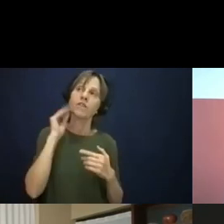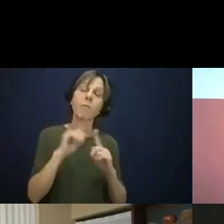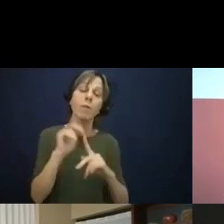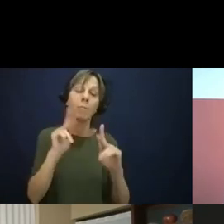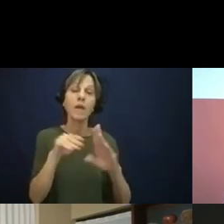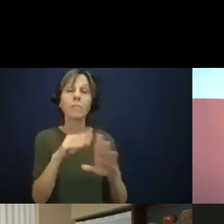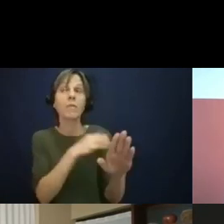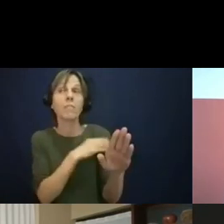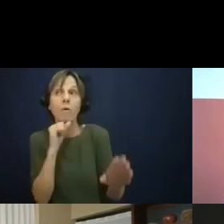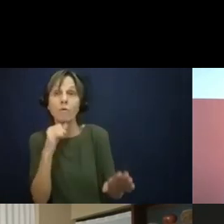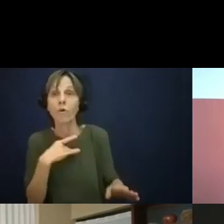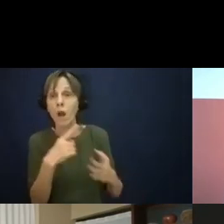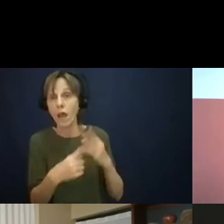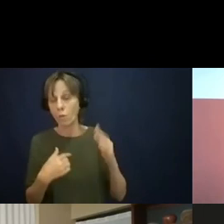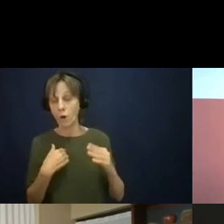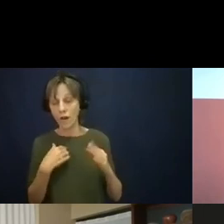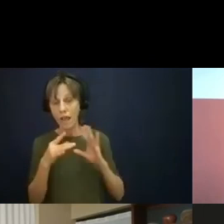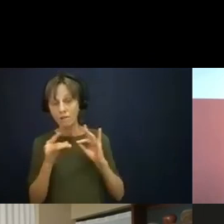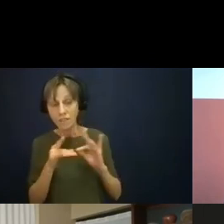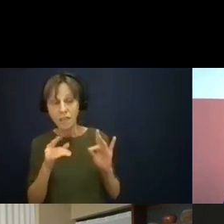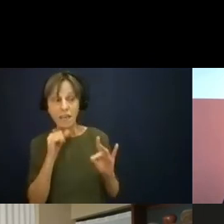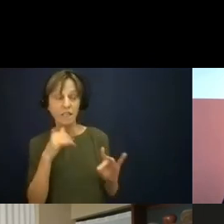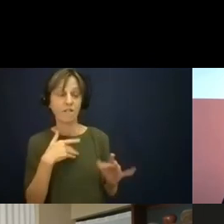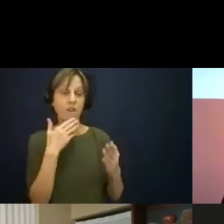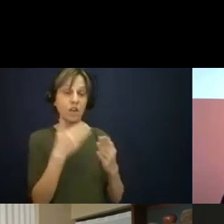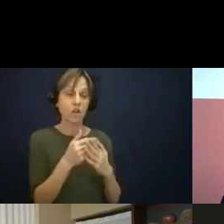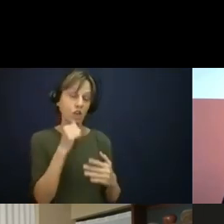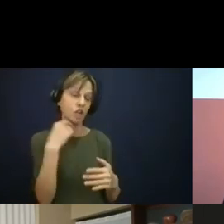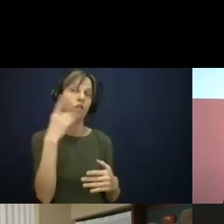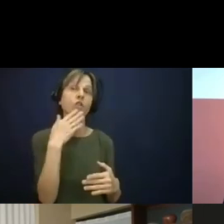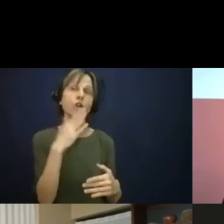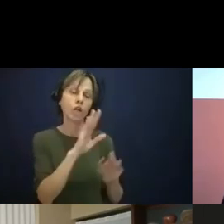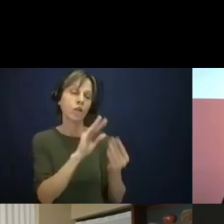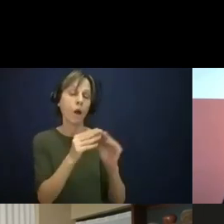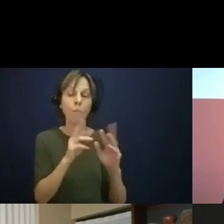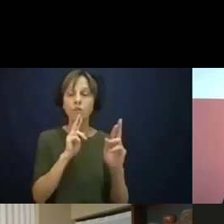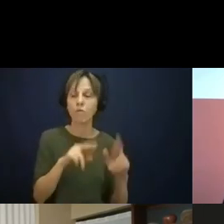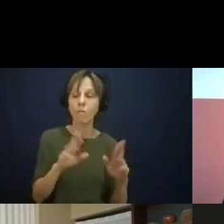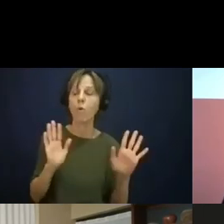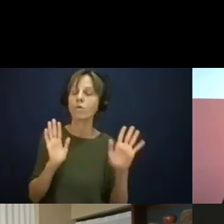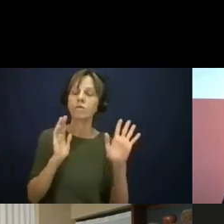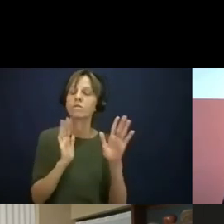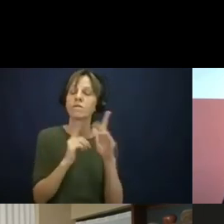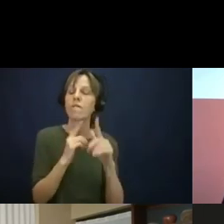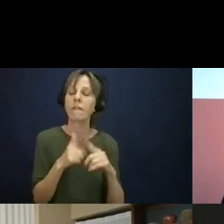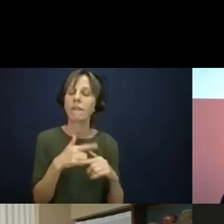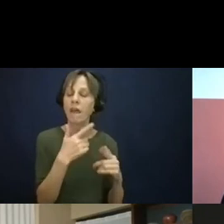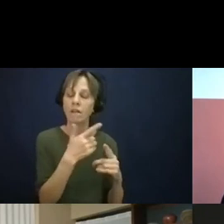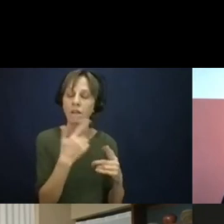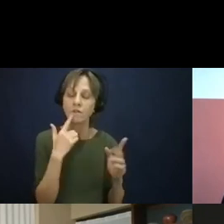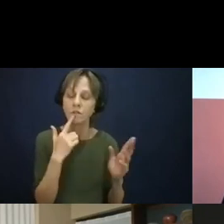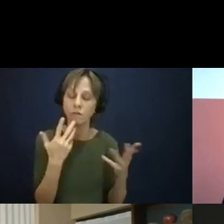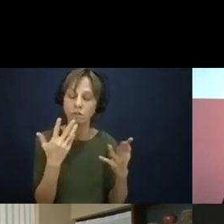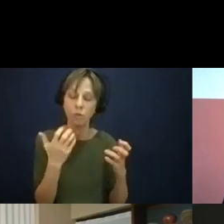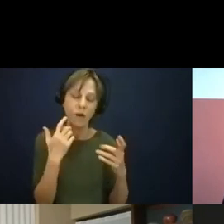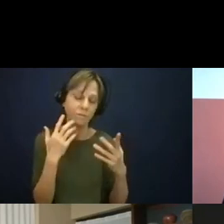don't like what I got to say, when it doesn't feel good, when it doesn't look good on their numbers or on their reports, let me just muscle that out, get that out the